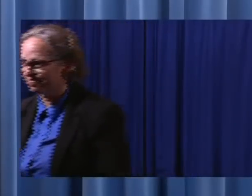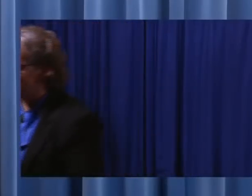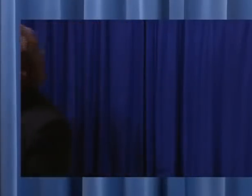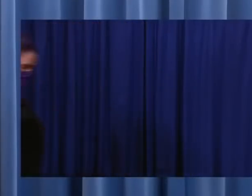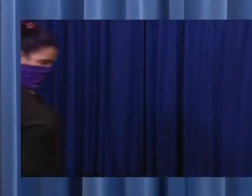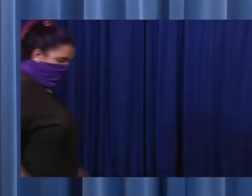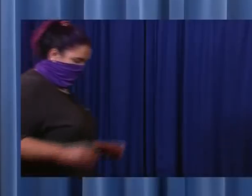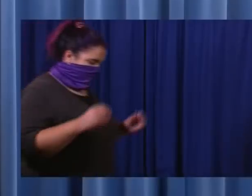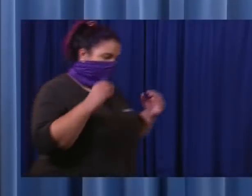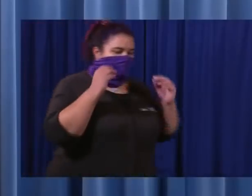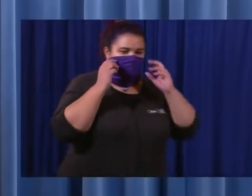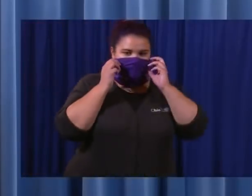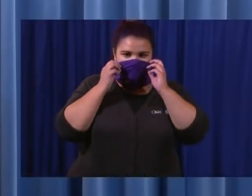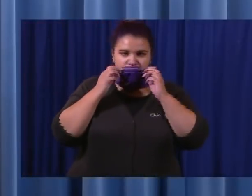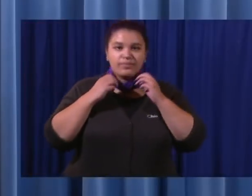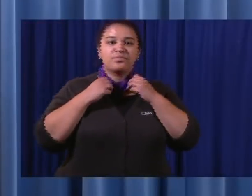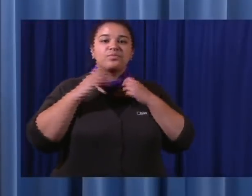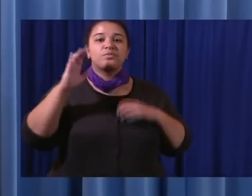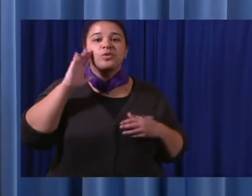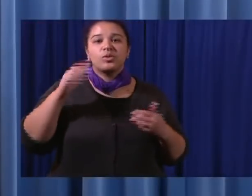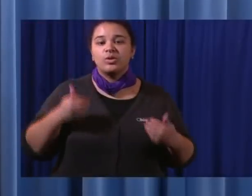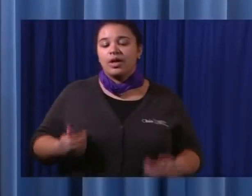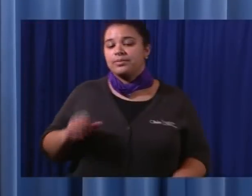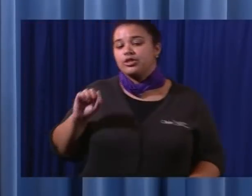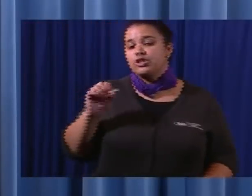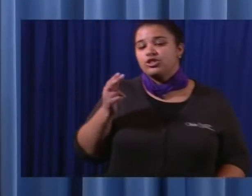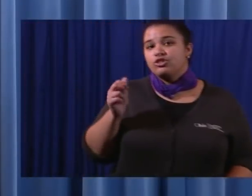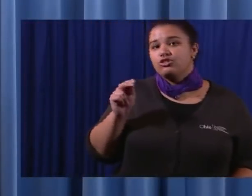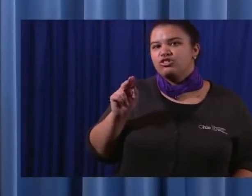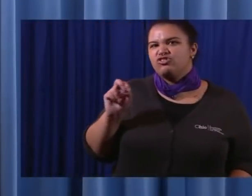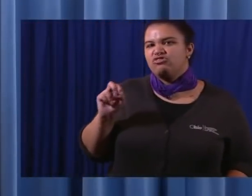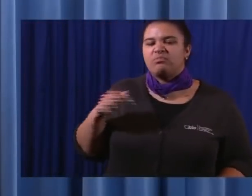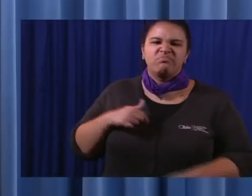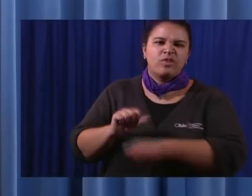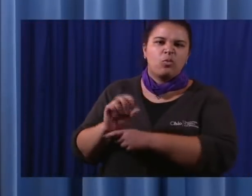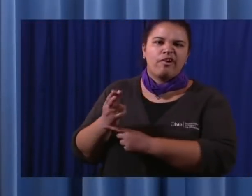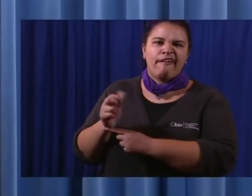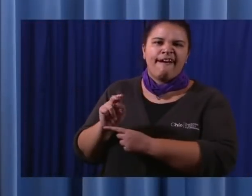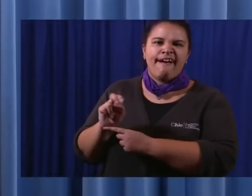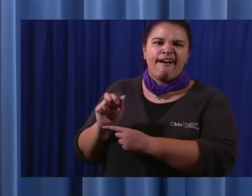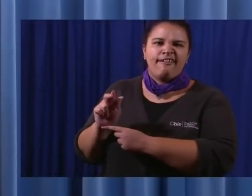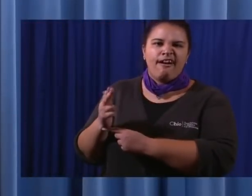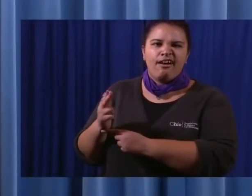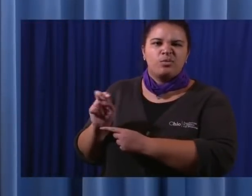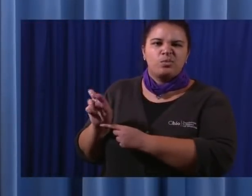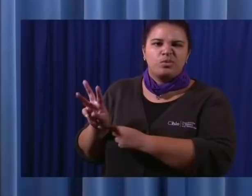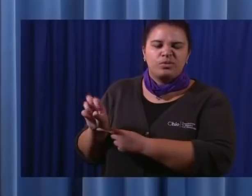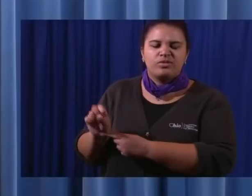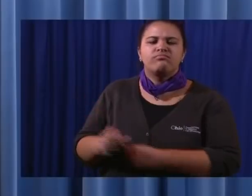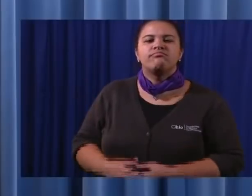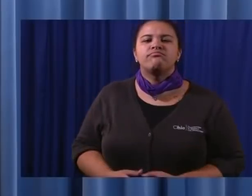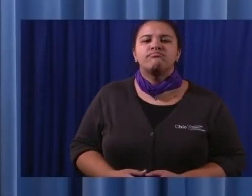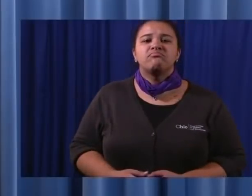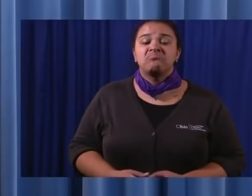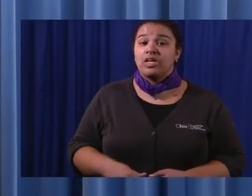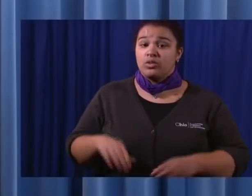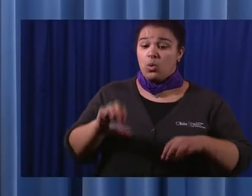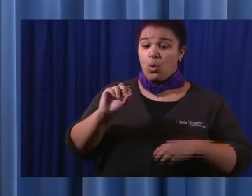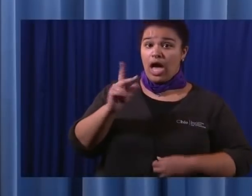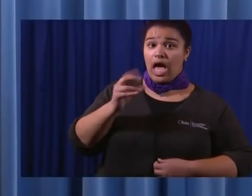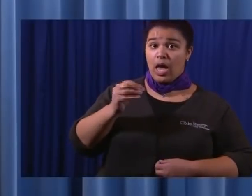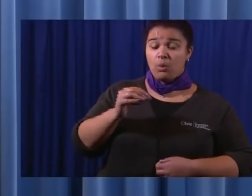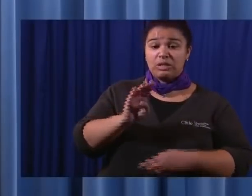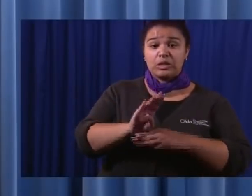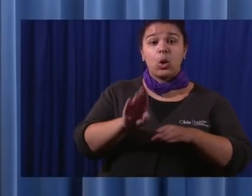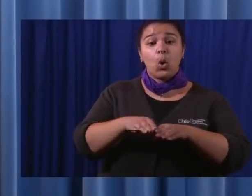Hello, Governor. This is Shane Stegmiller from Hannah News Service. As we were opening back up and the country was opening back up, there was a lot of talk about